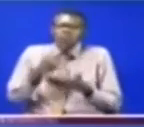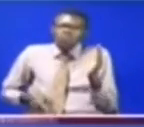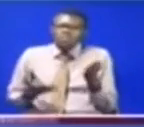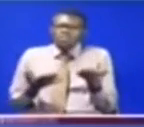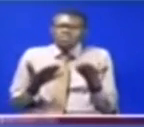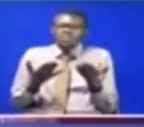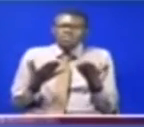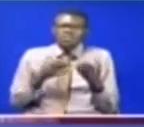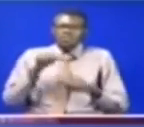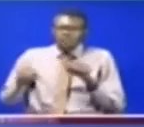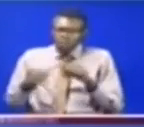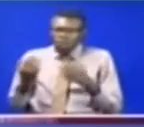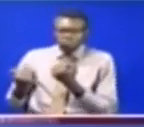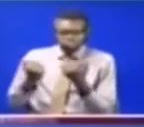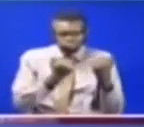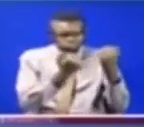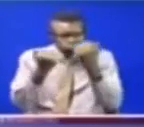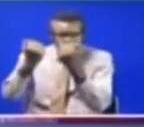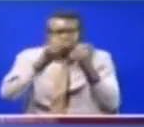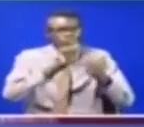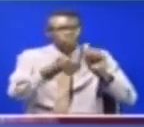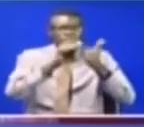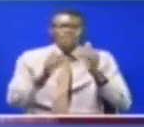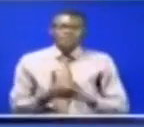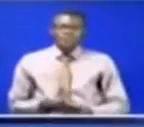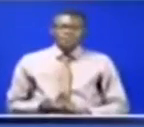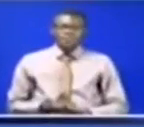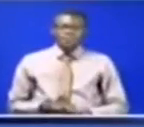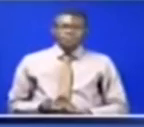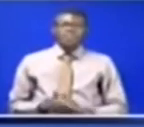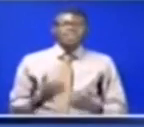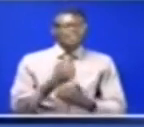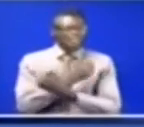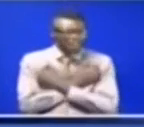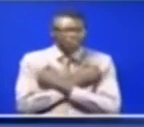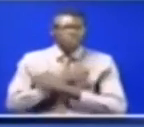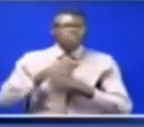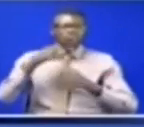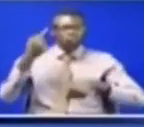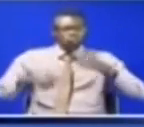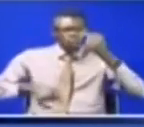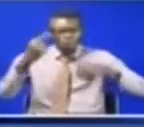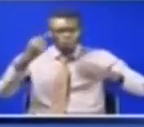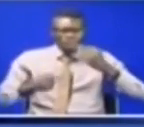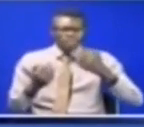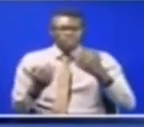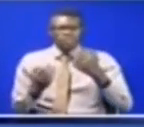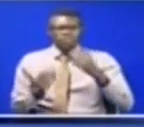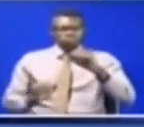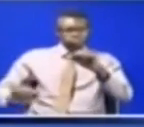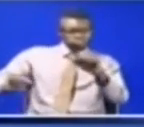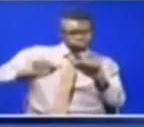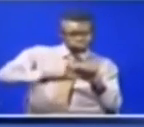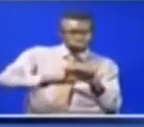about rallying, racing? He loved competition in cars. And